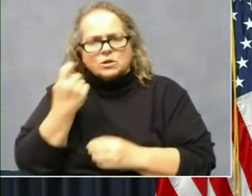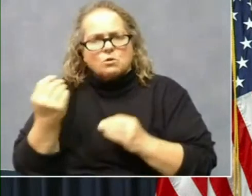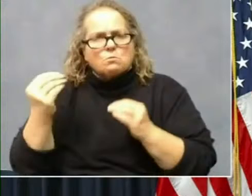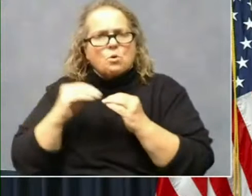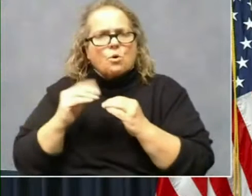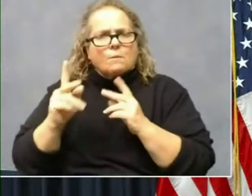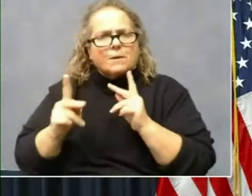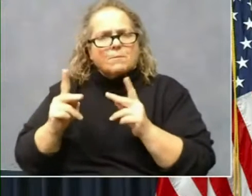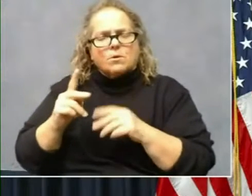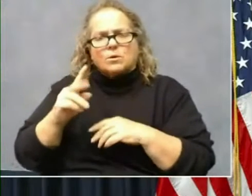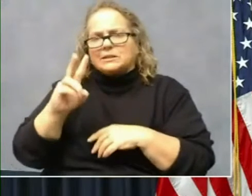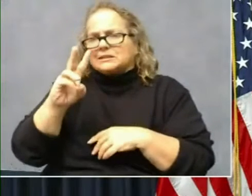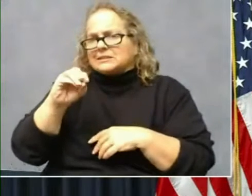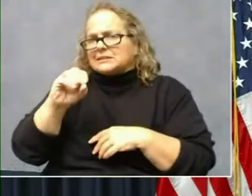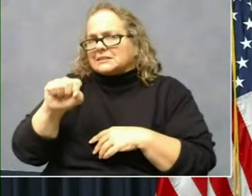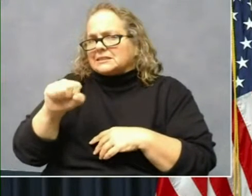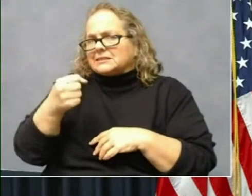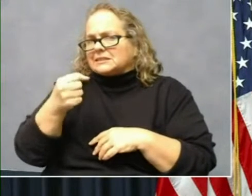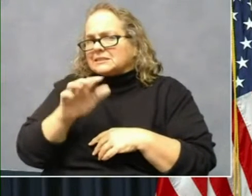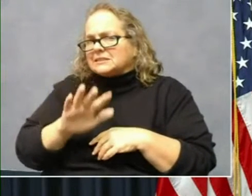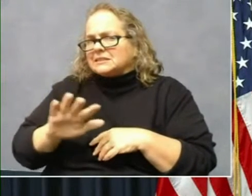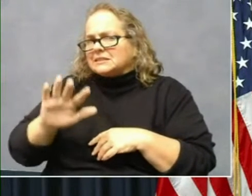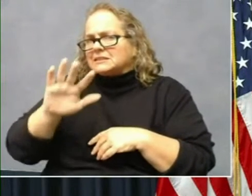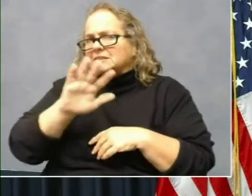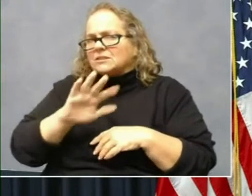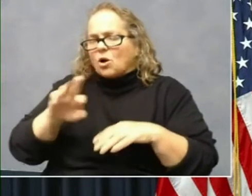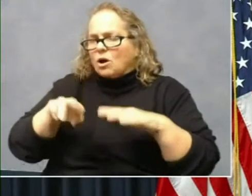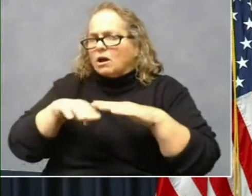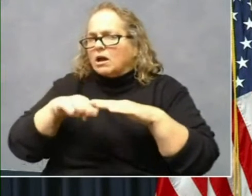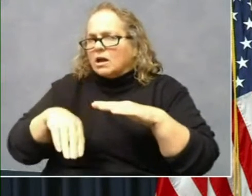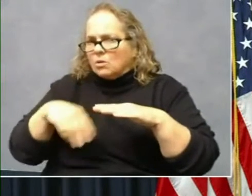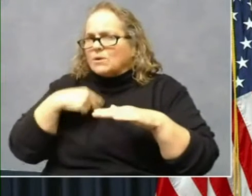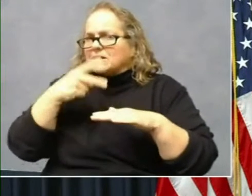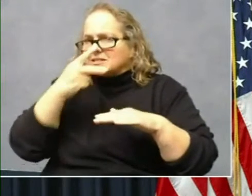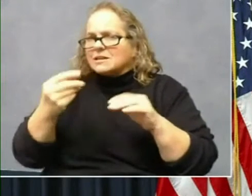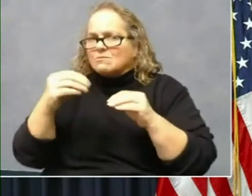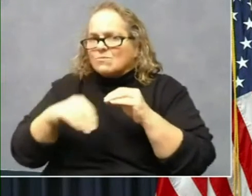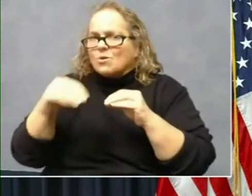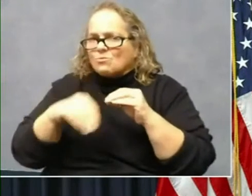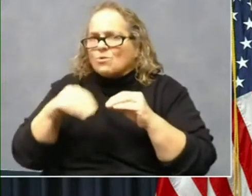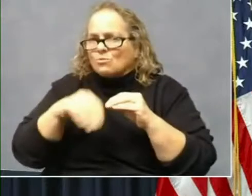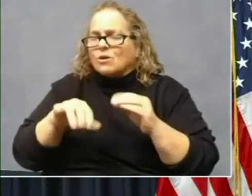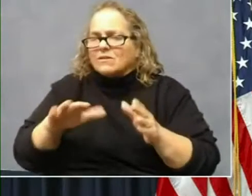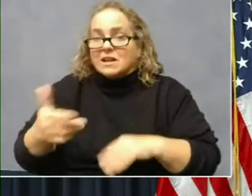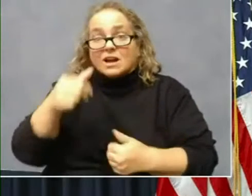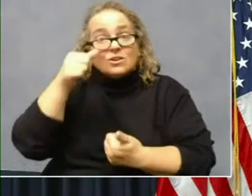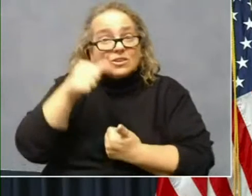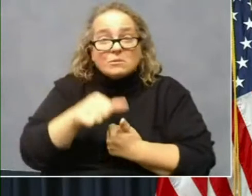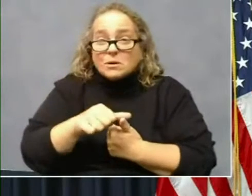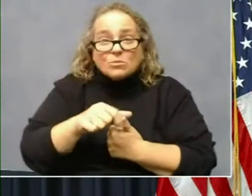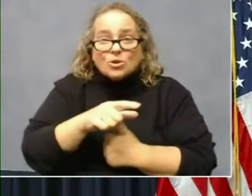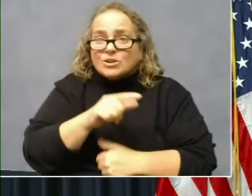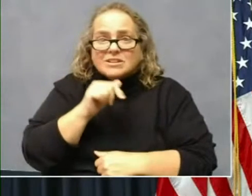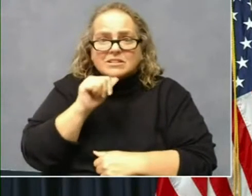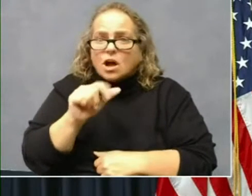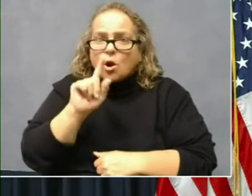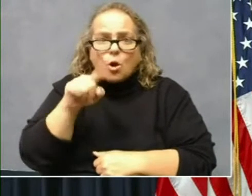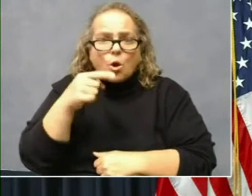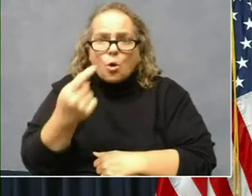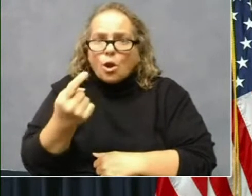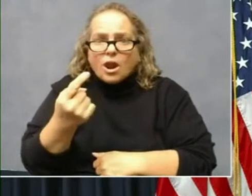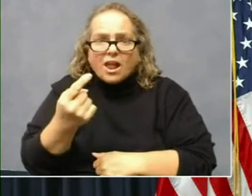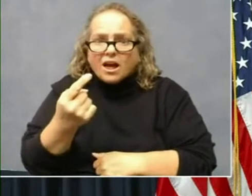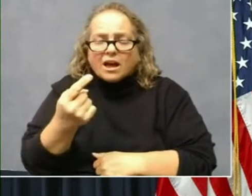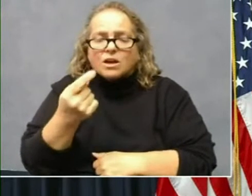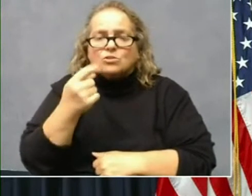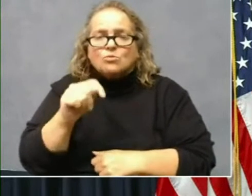group or below. So remember, this thing doesn't just come for those that are